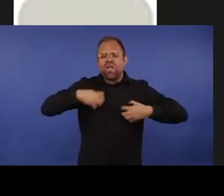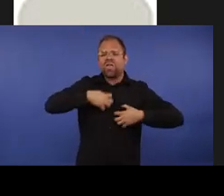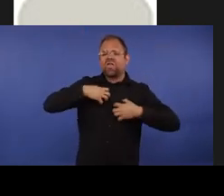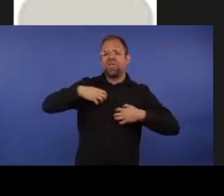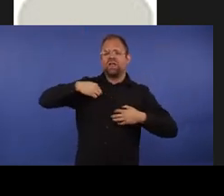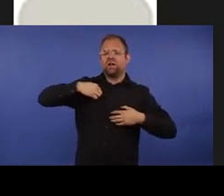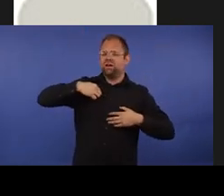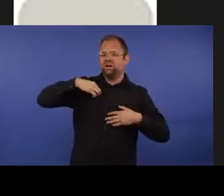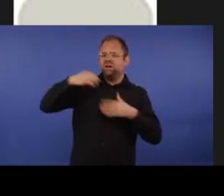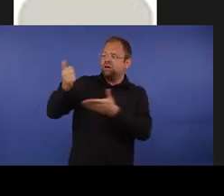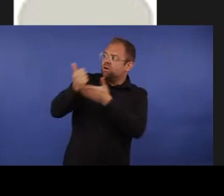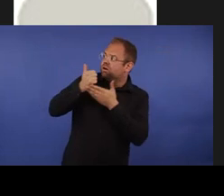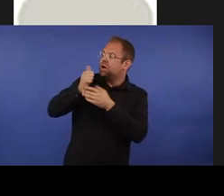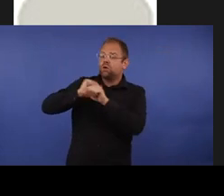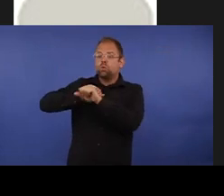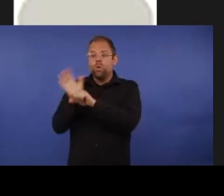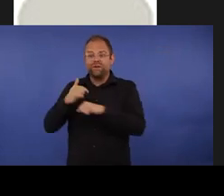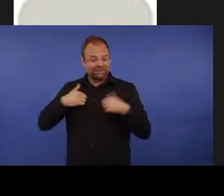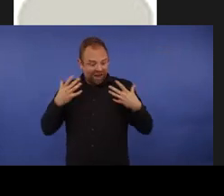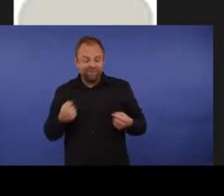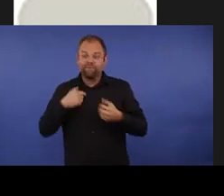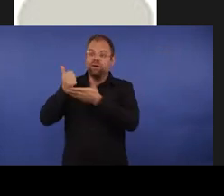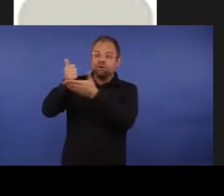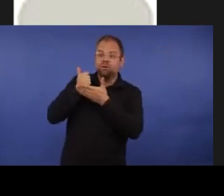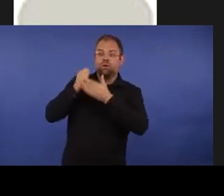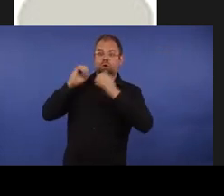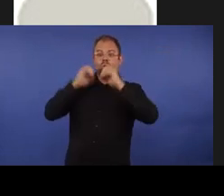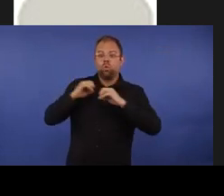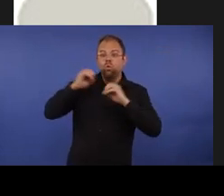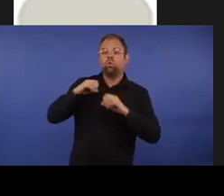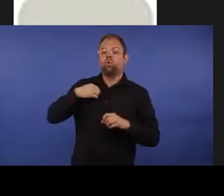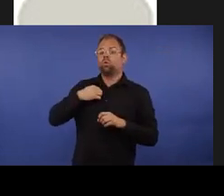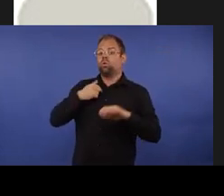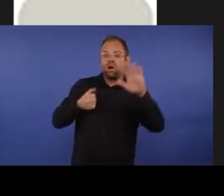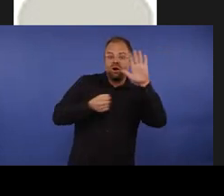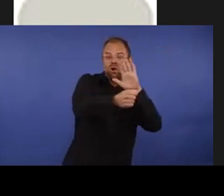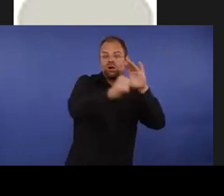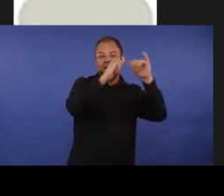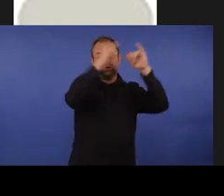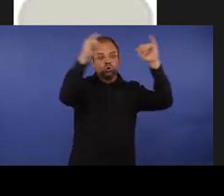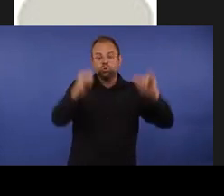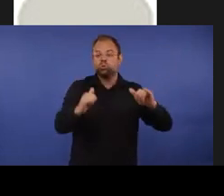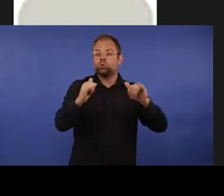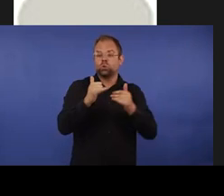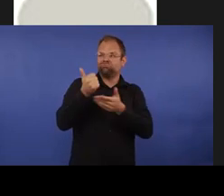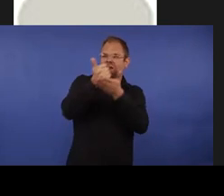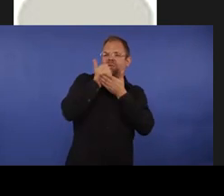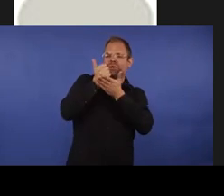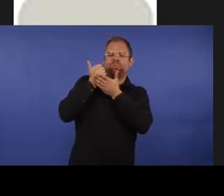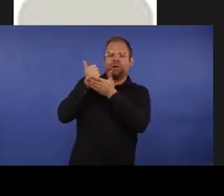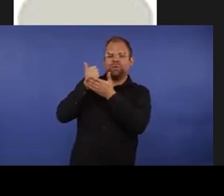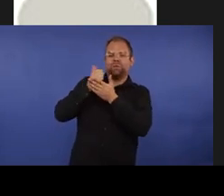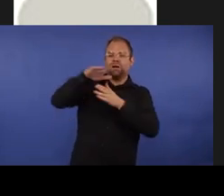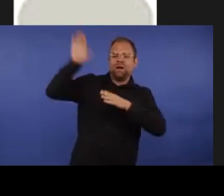they experienced from interruption to much needed therapies, limited access to PPE, and the increased costs related